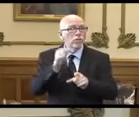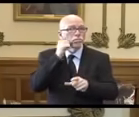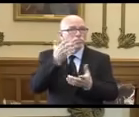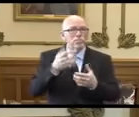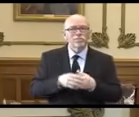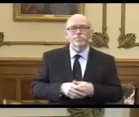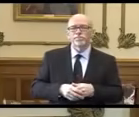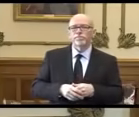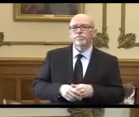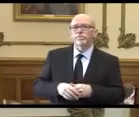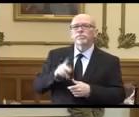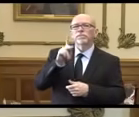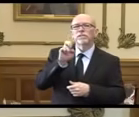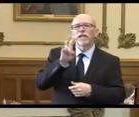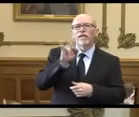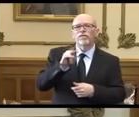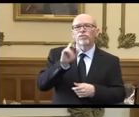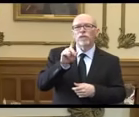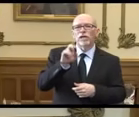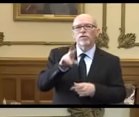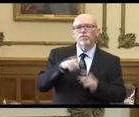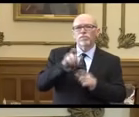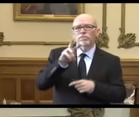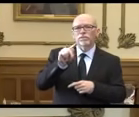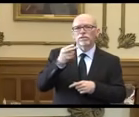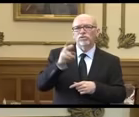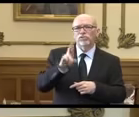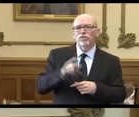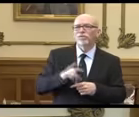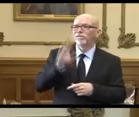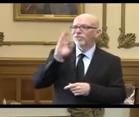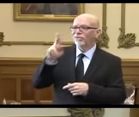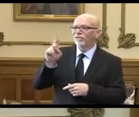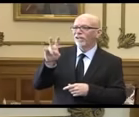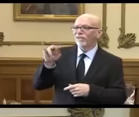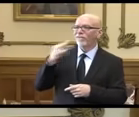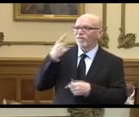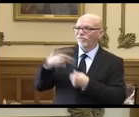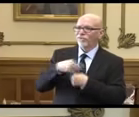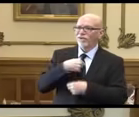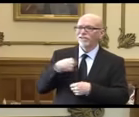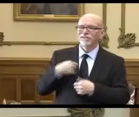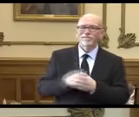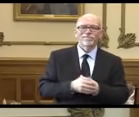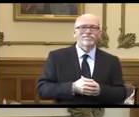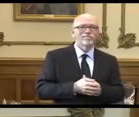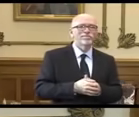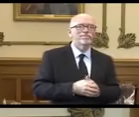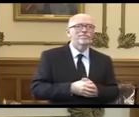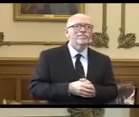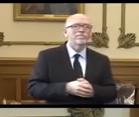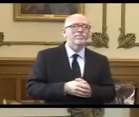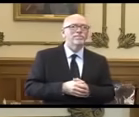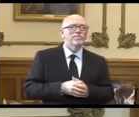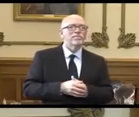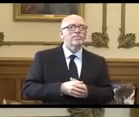Kevin Rader, WTHR. Afternoon, Kevin. Thanks for being with us.